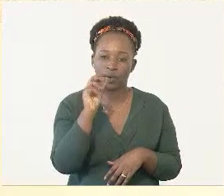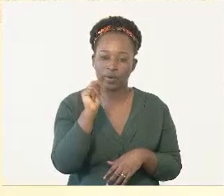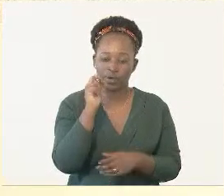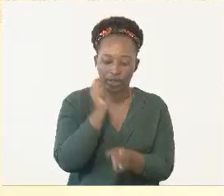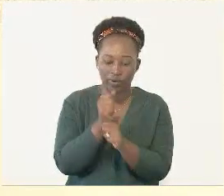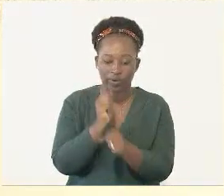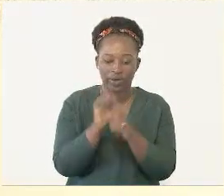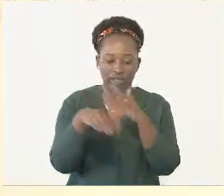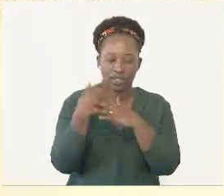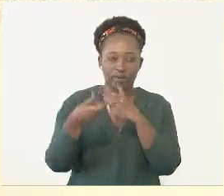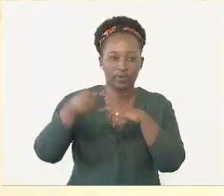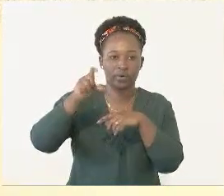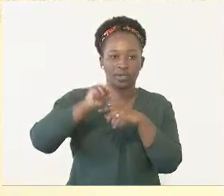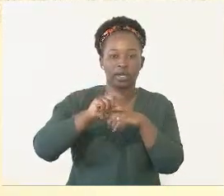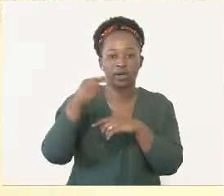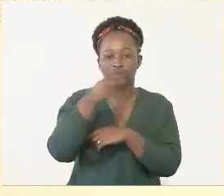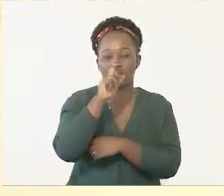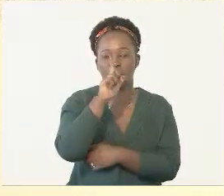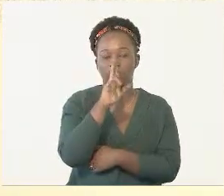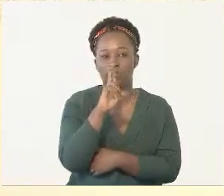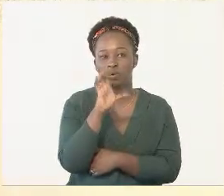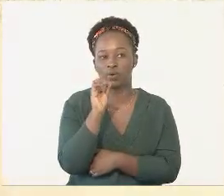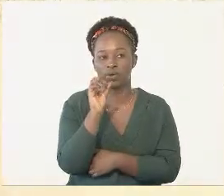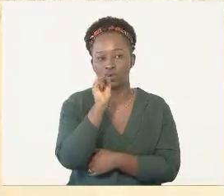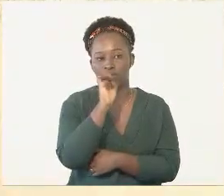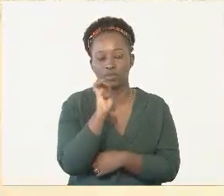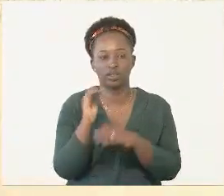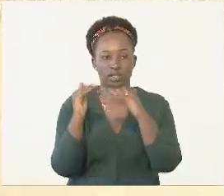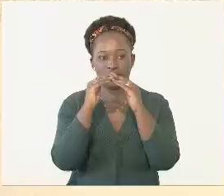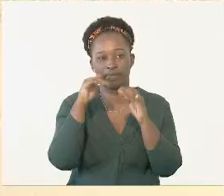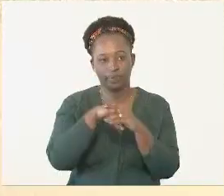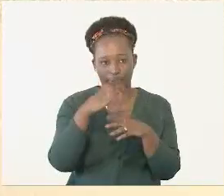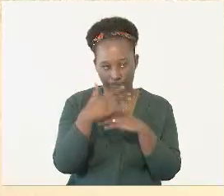in the blood? It does by converting the stored